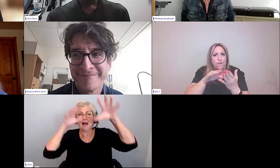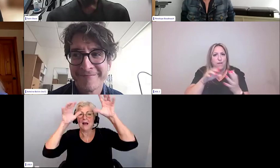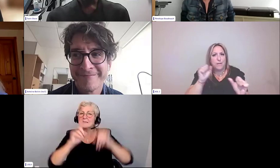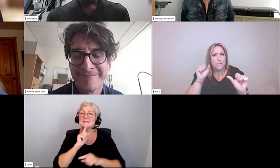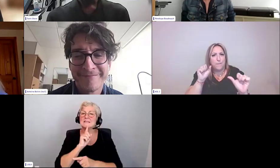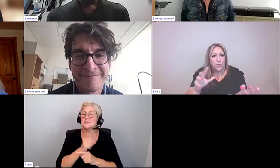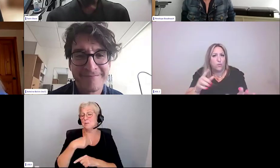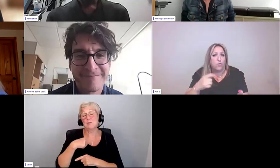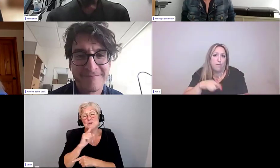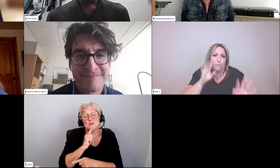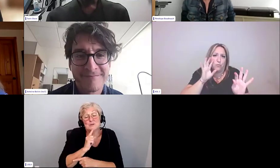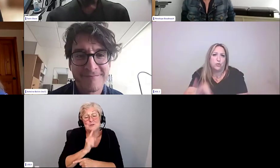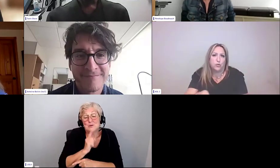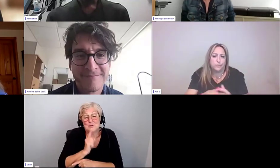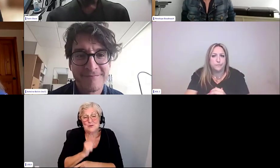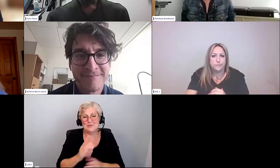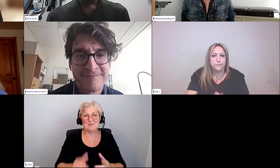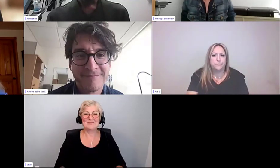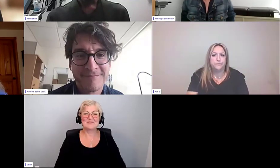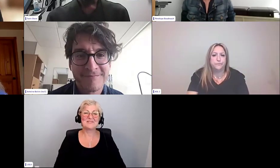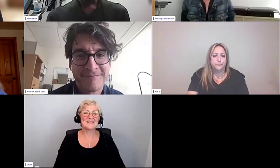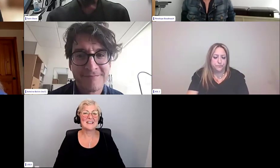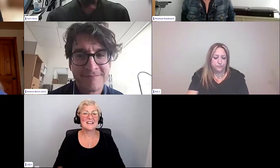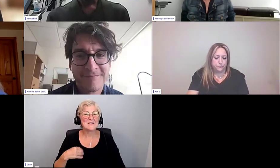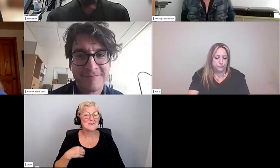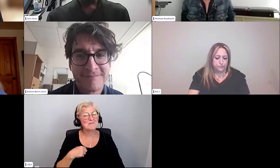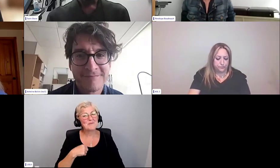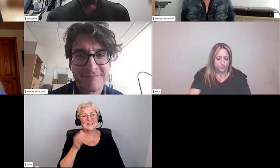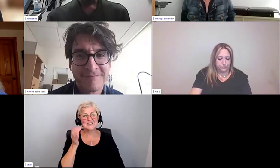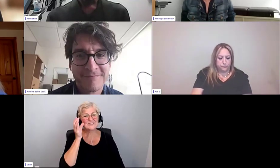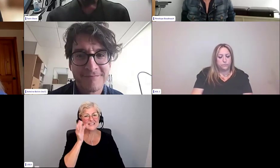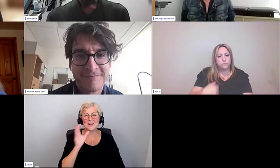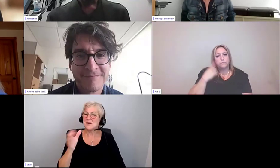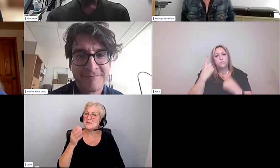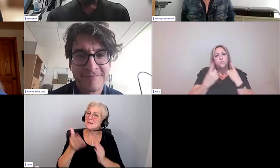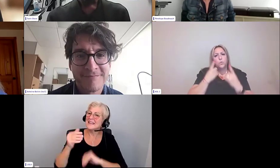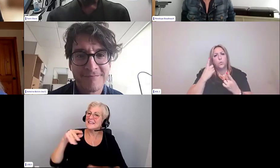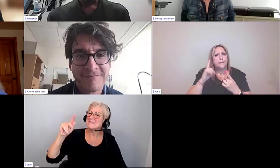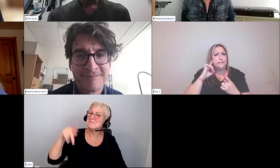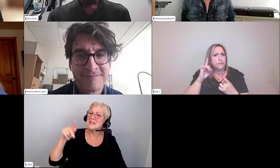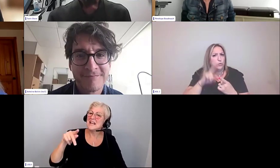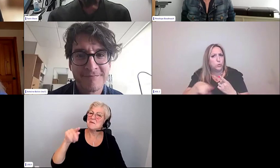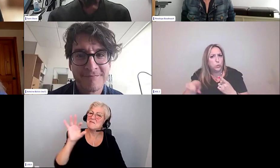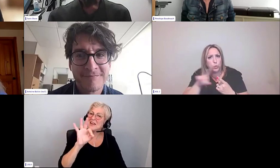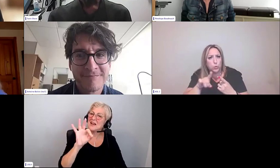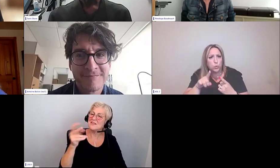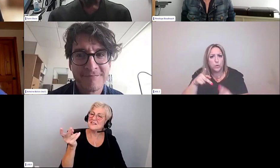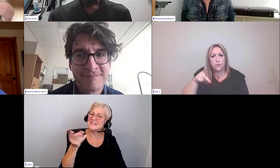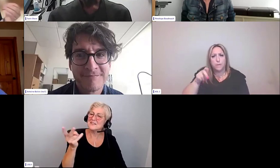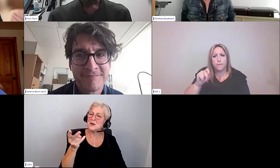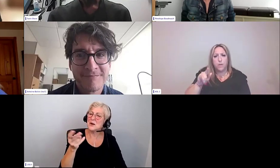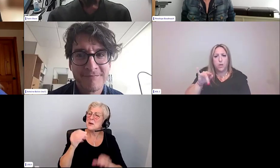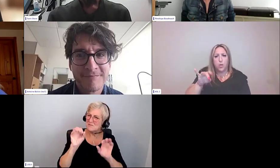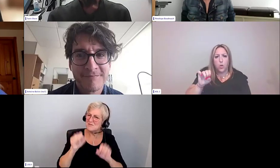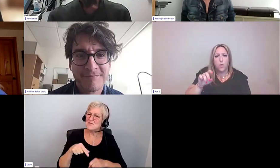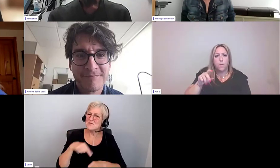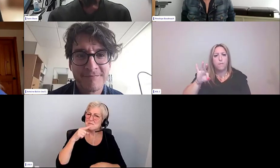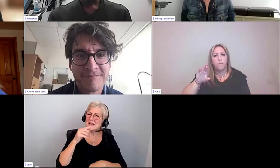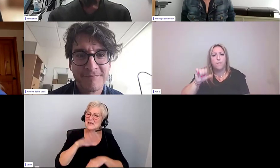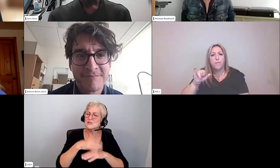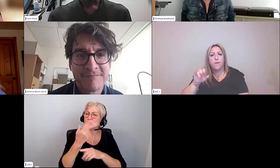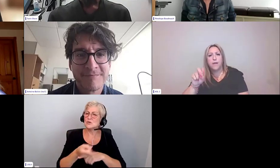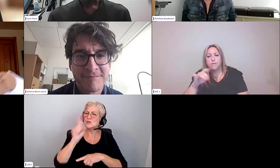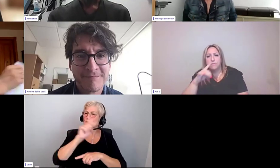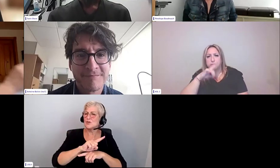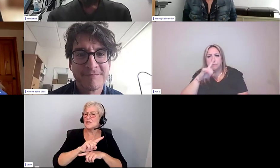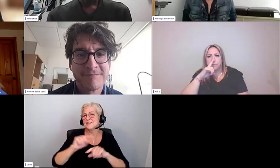of this, at least. I was wondering, while listening to you, perhaps Penelope and Farron, can you speak to us